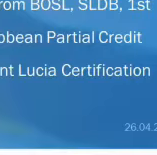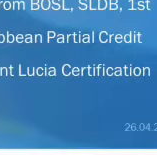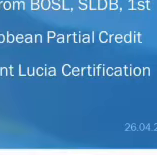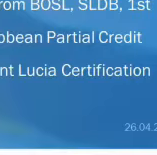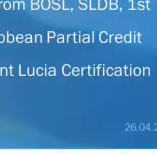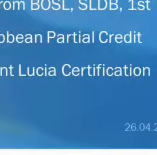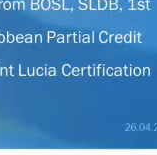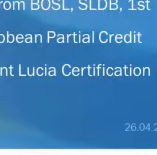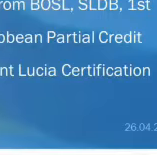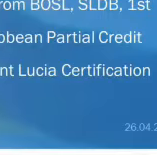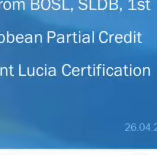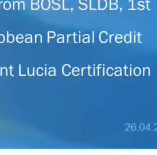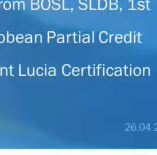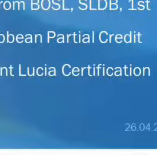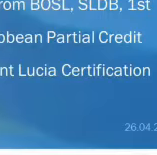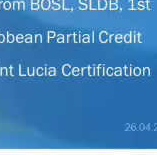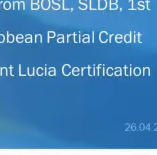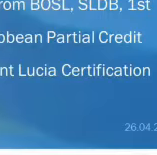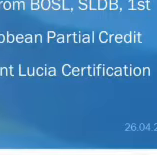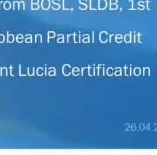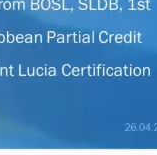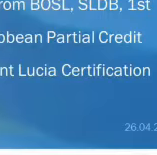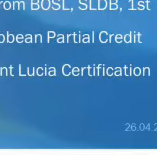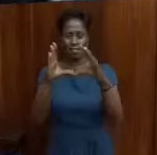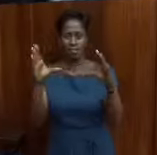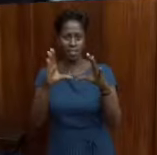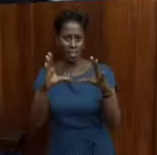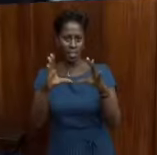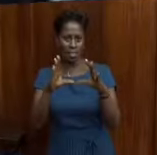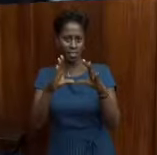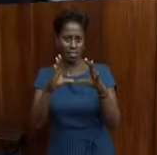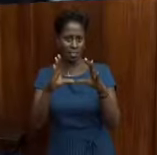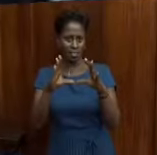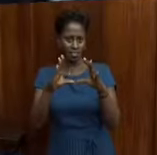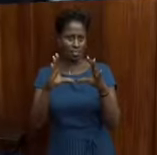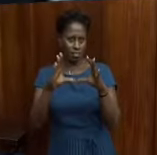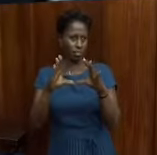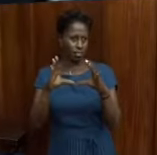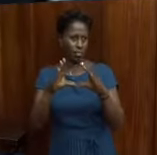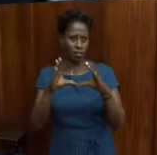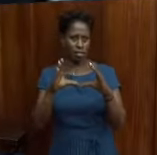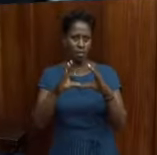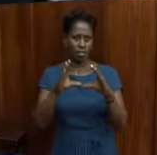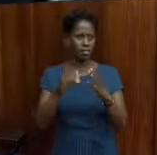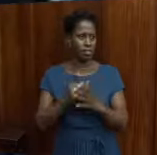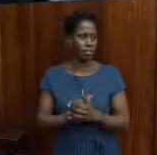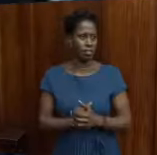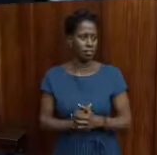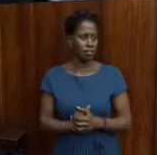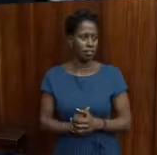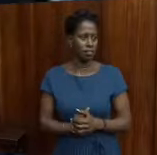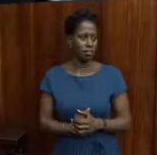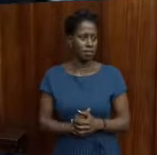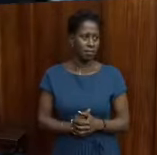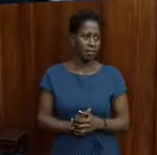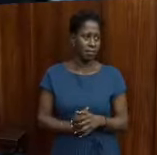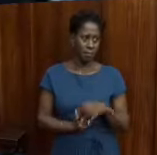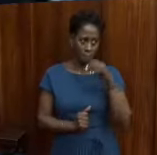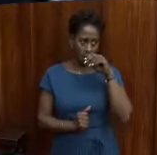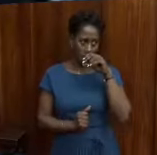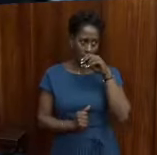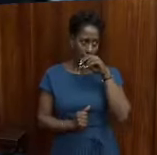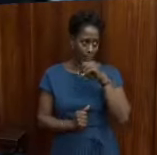Lucia's certification program. The Government of St. Lucia supports the proposed extension of the OECS MSME